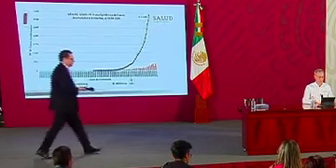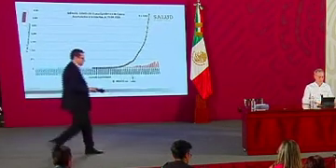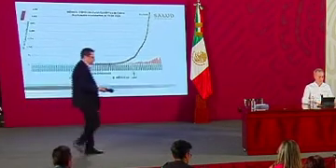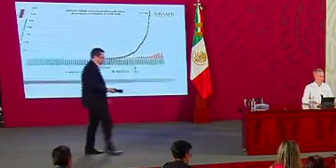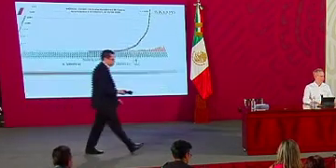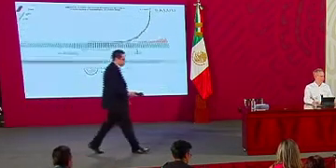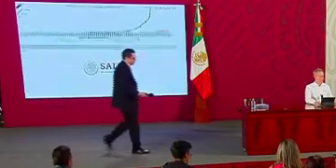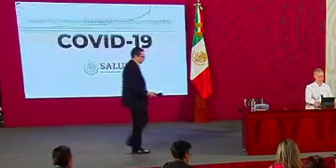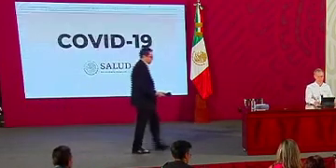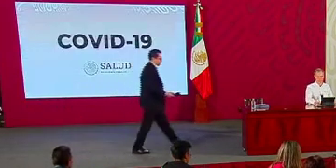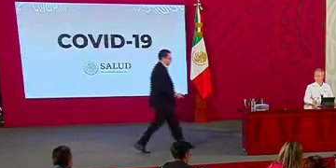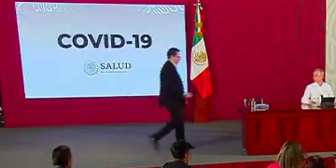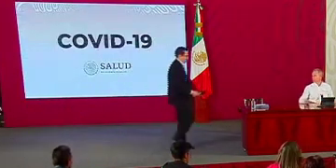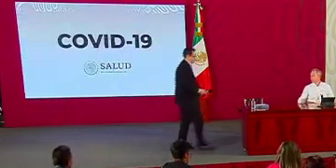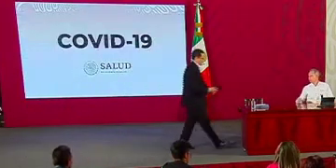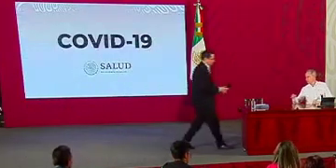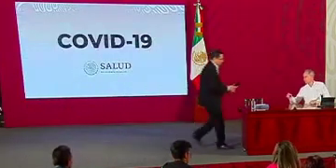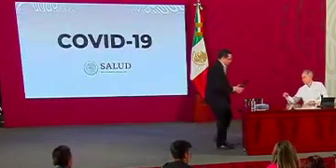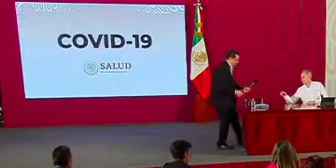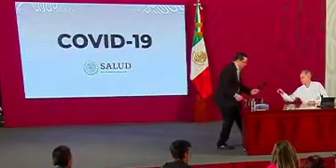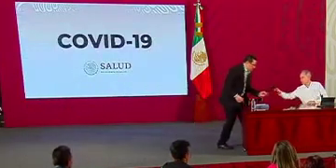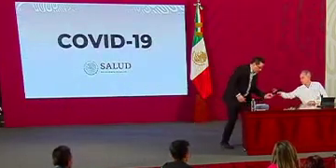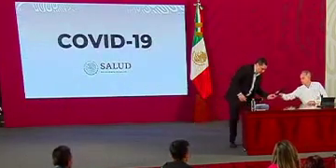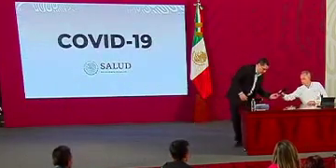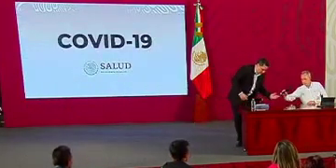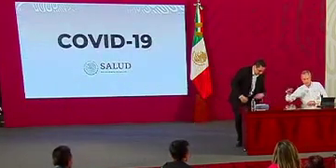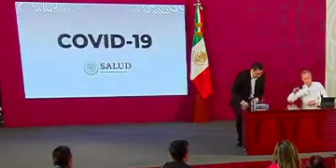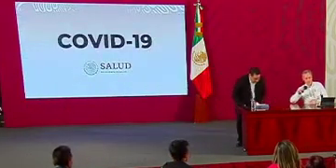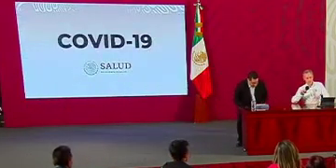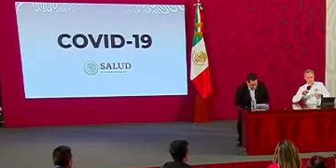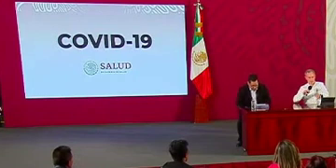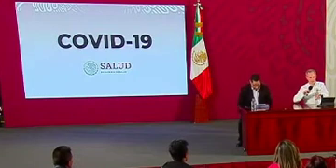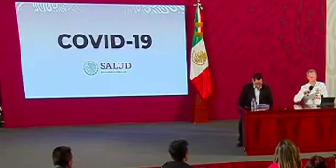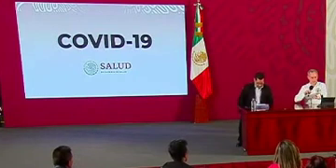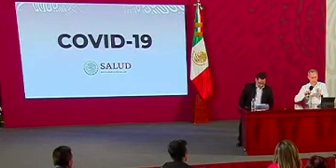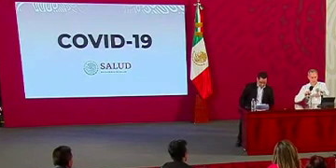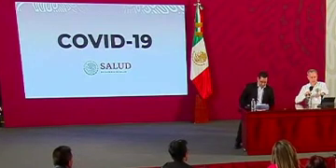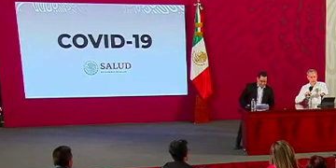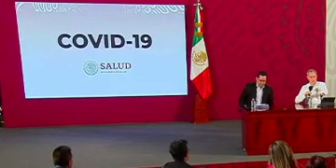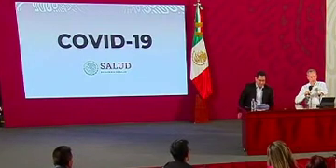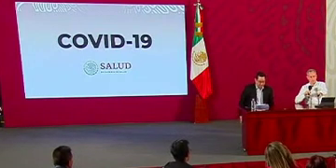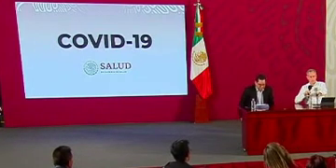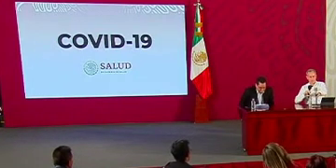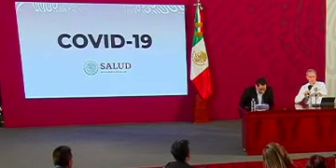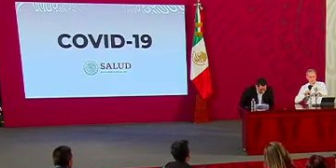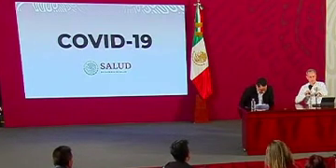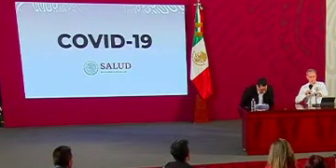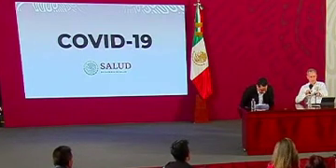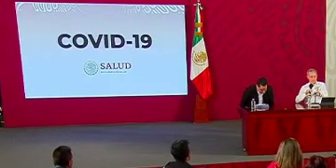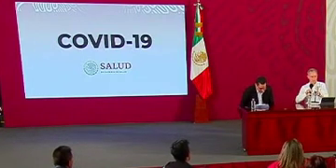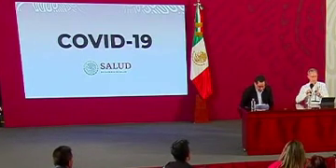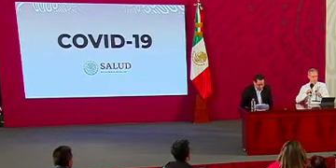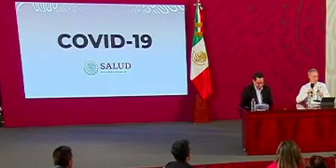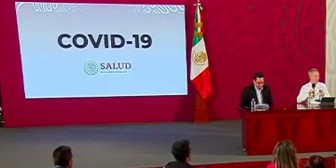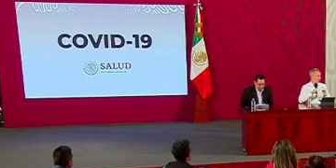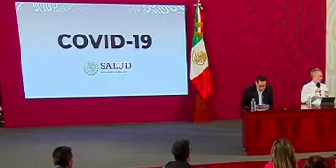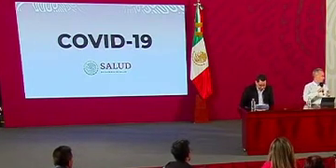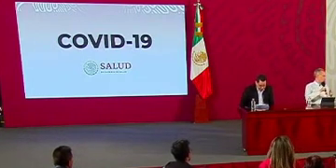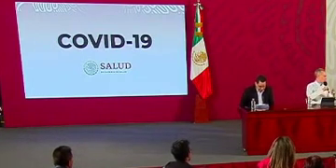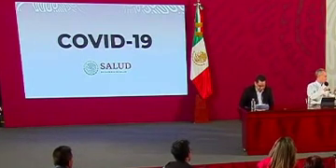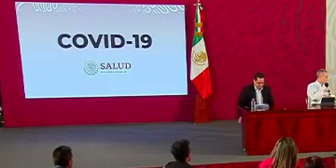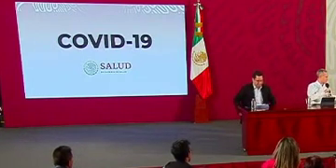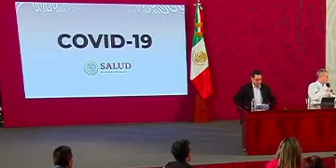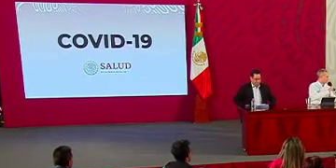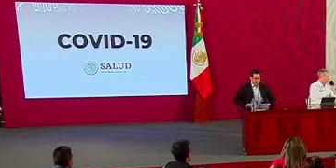it's all within the expected variation range. Thank you. That would be all for today.